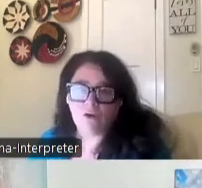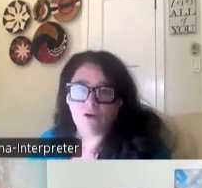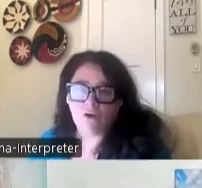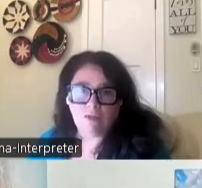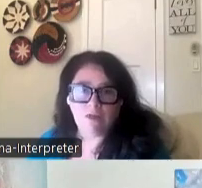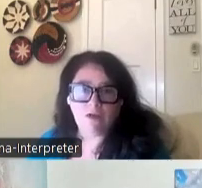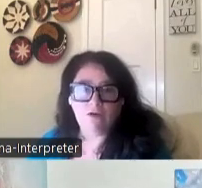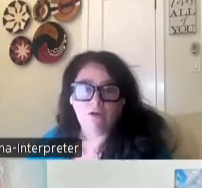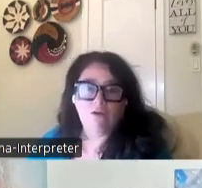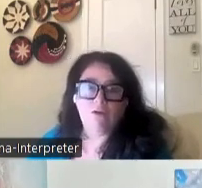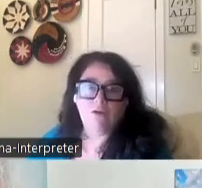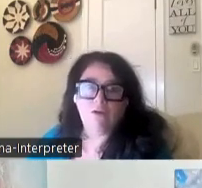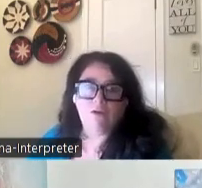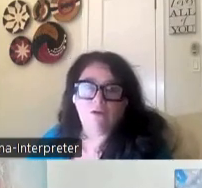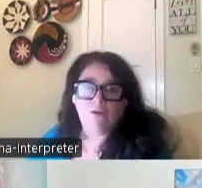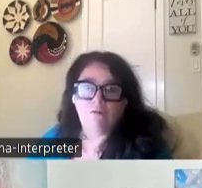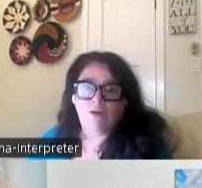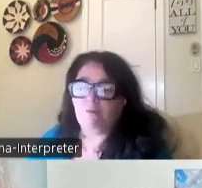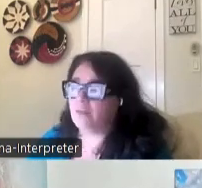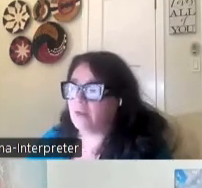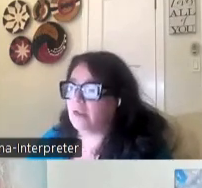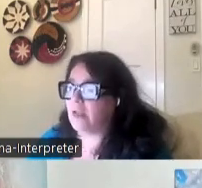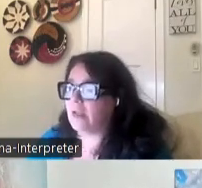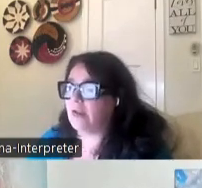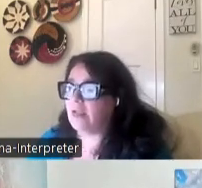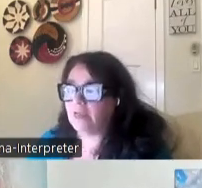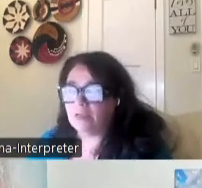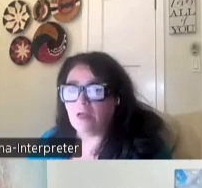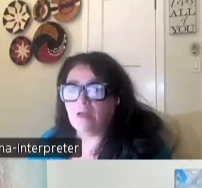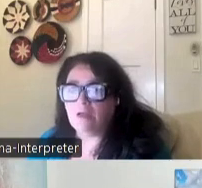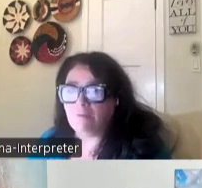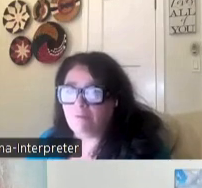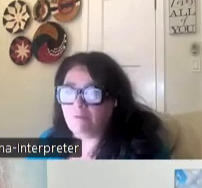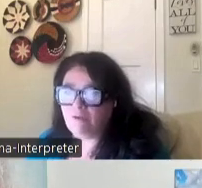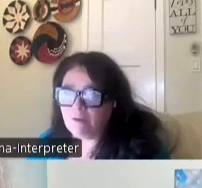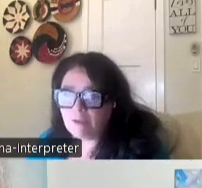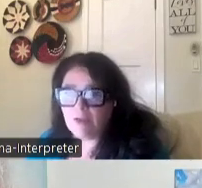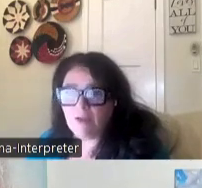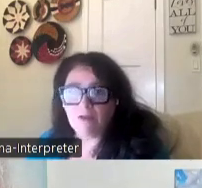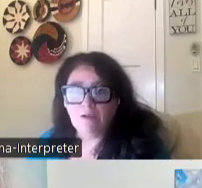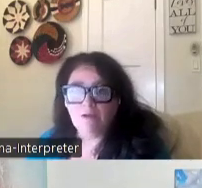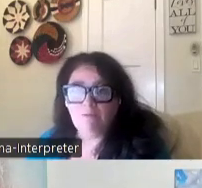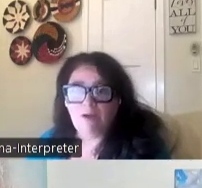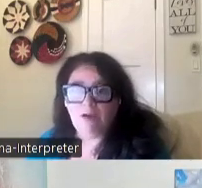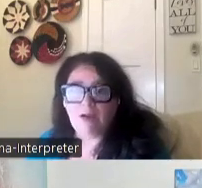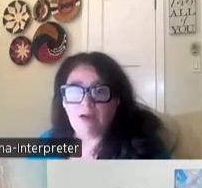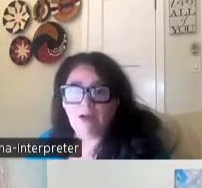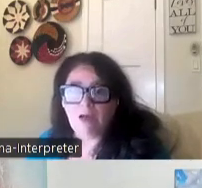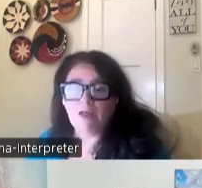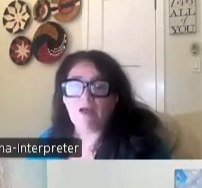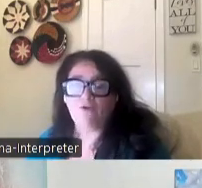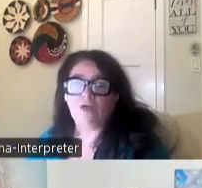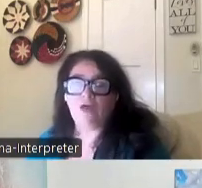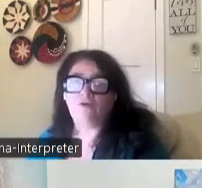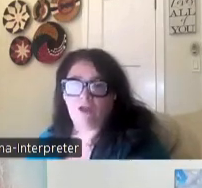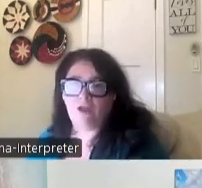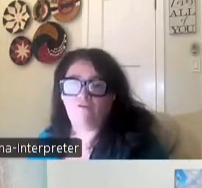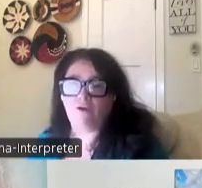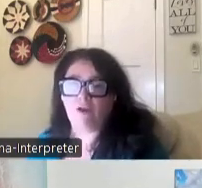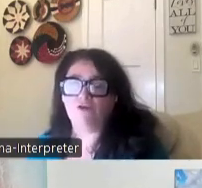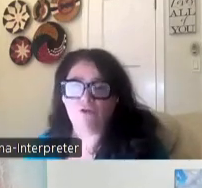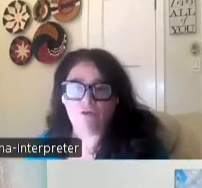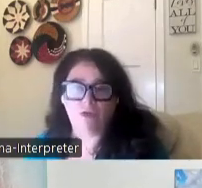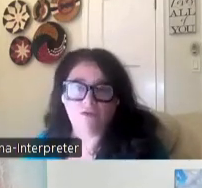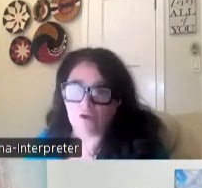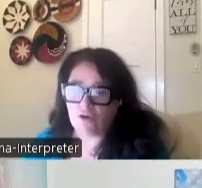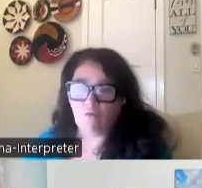slide nearly for every California county, although I would argue that Sonoma County has been hit particularly hard. All of